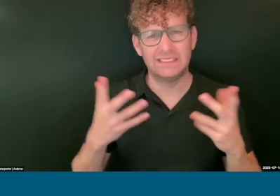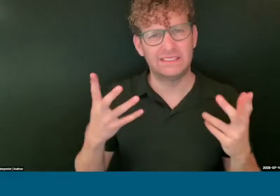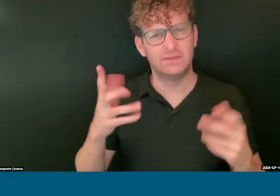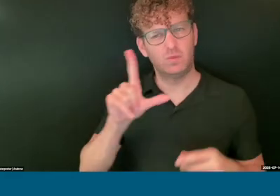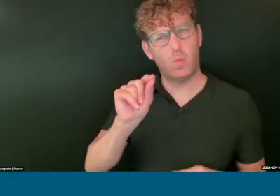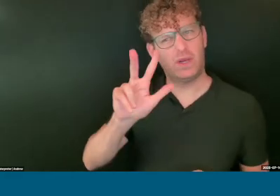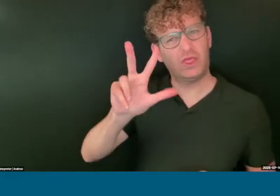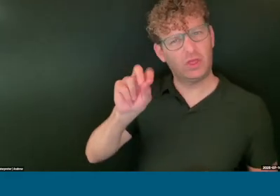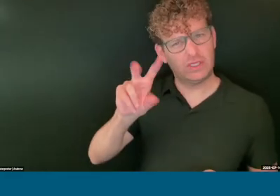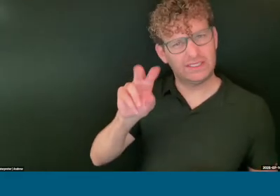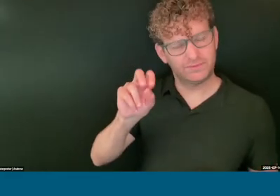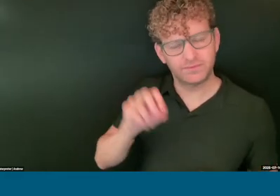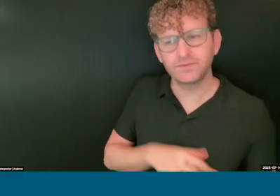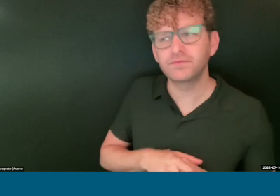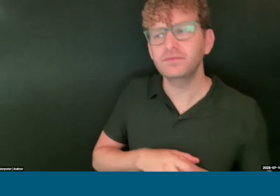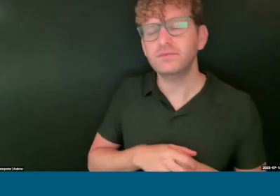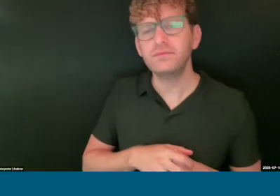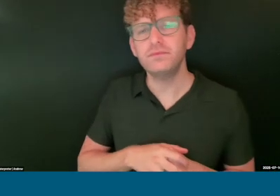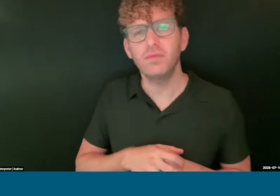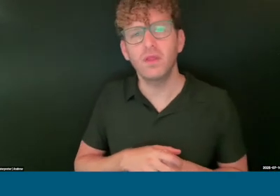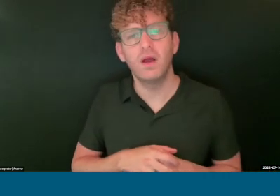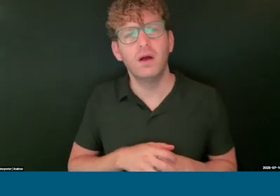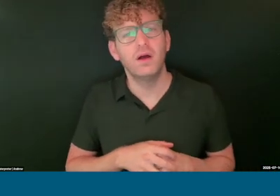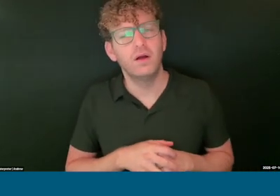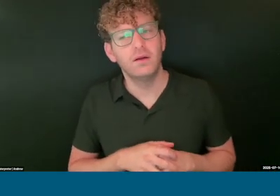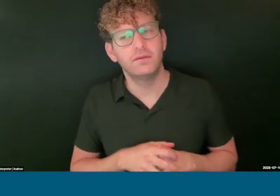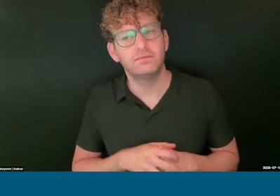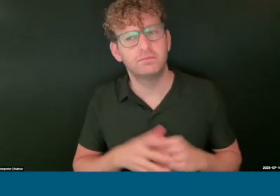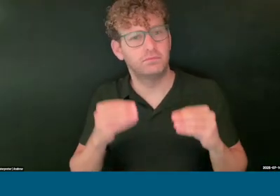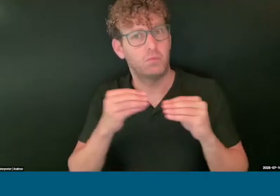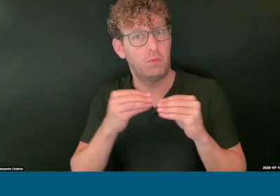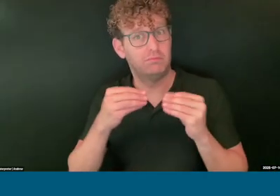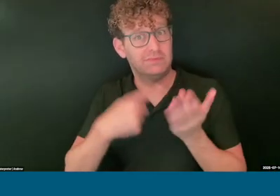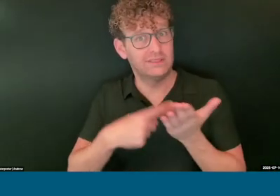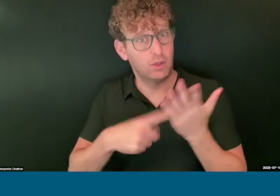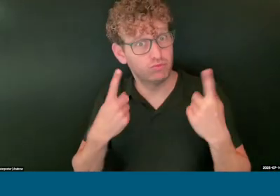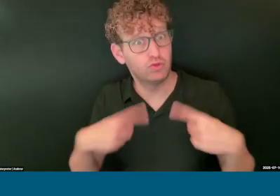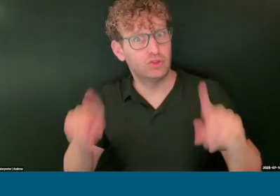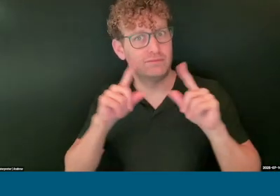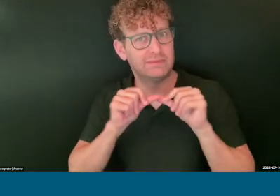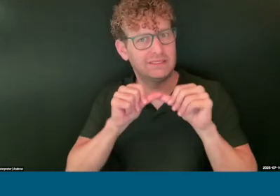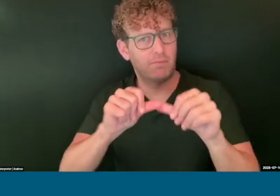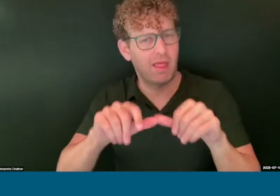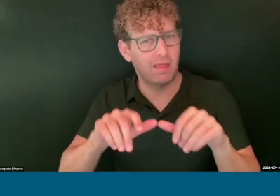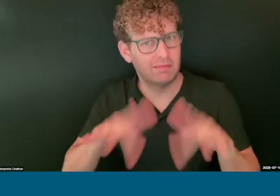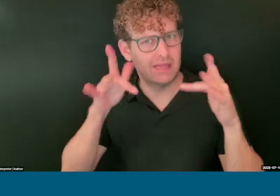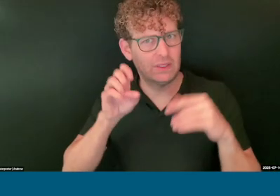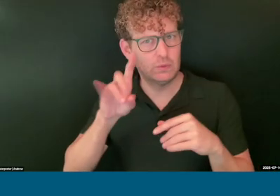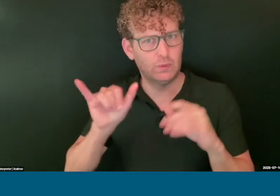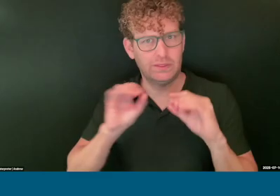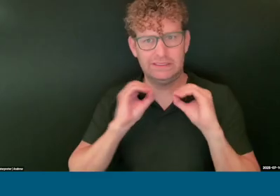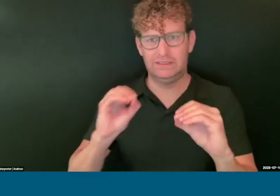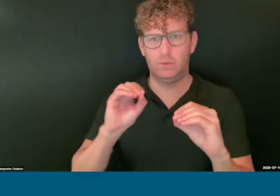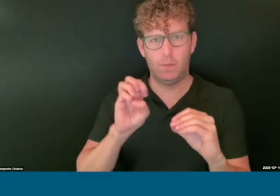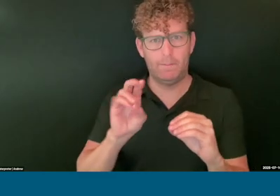technology and market, including vehicle choice diversity, consumer awareness, and the impact of